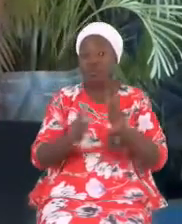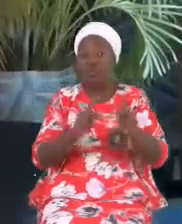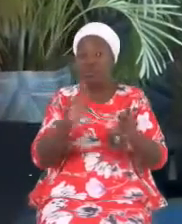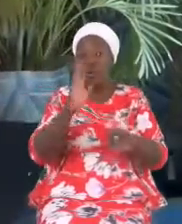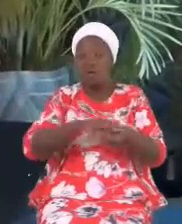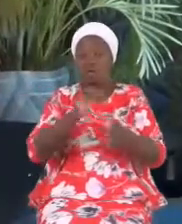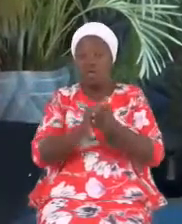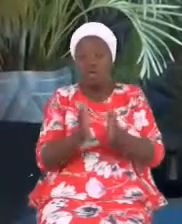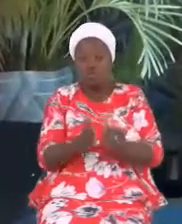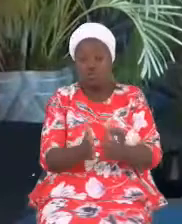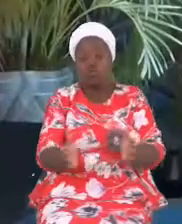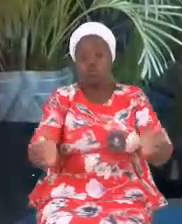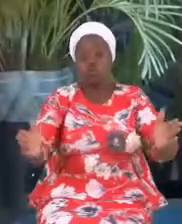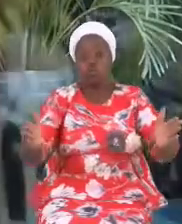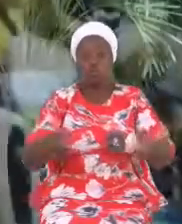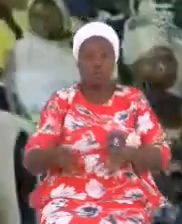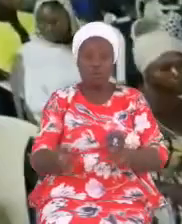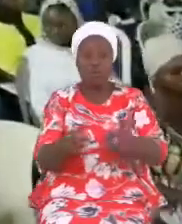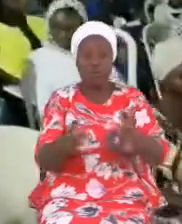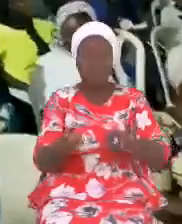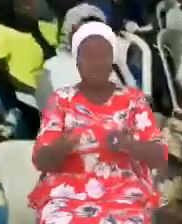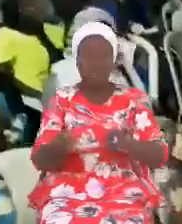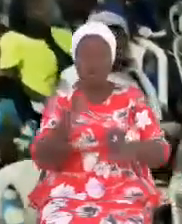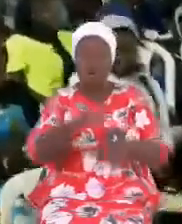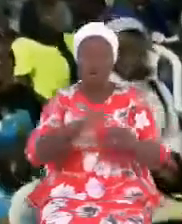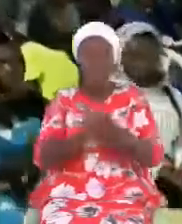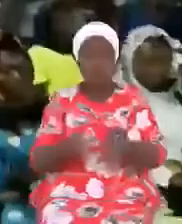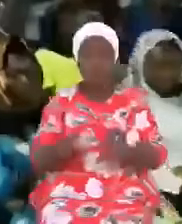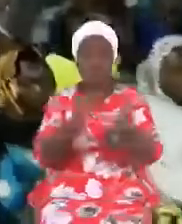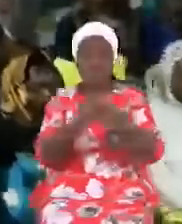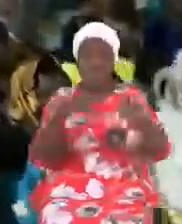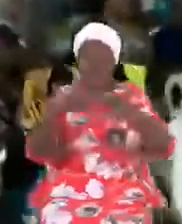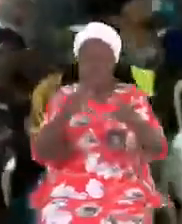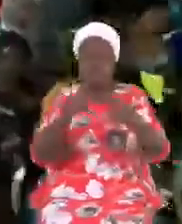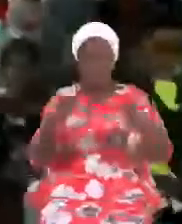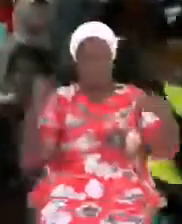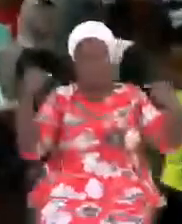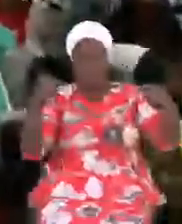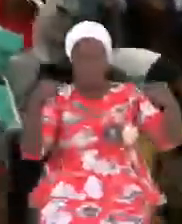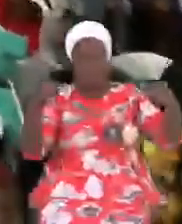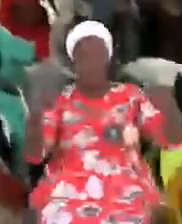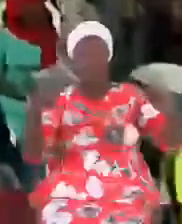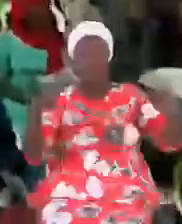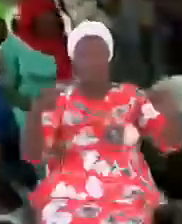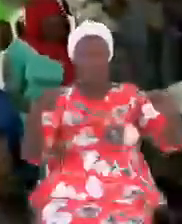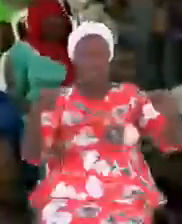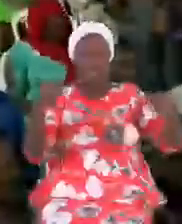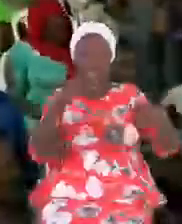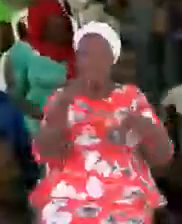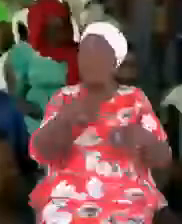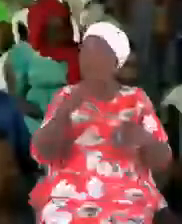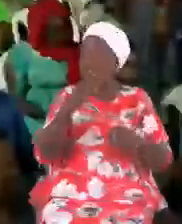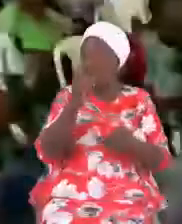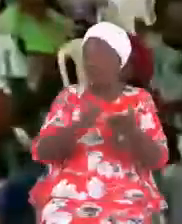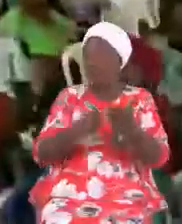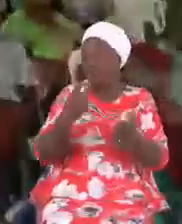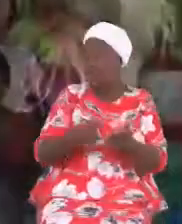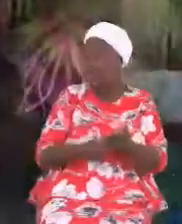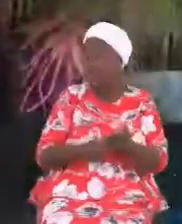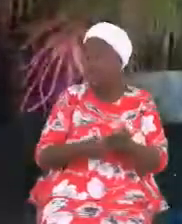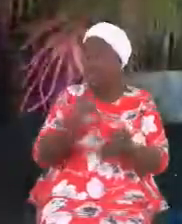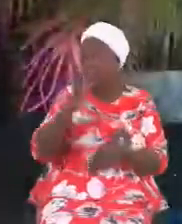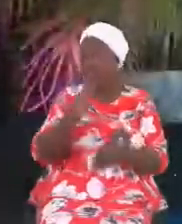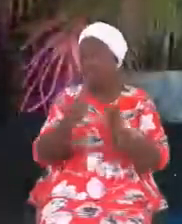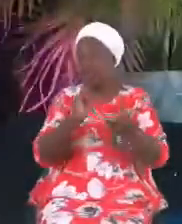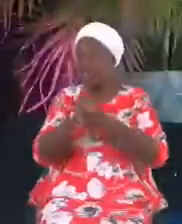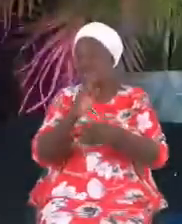Broadway, on that way that leaves the opposite. And sometimes there are very educated